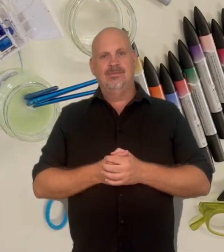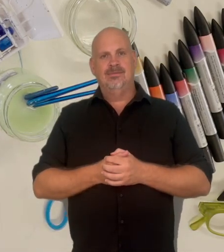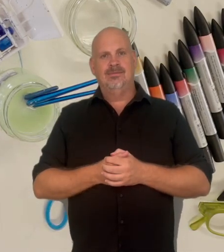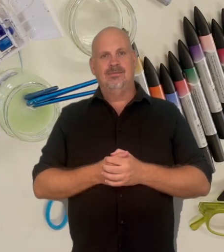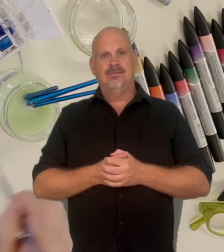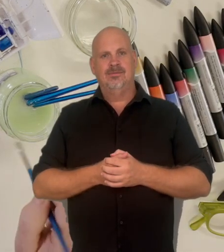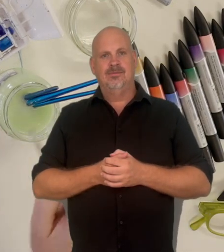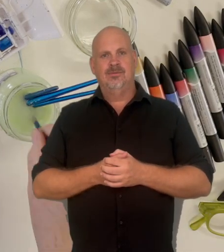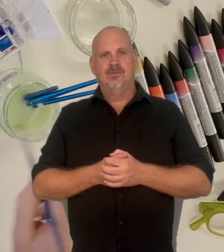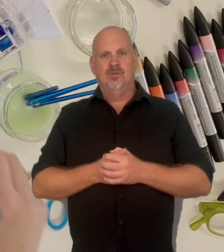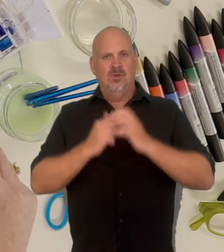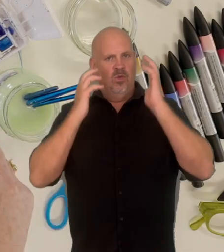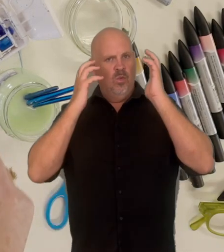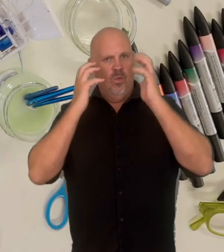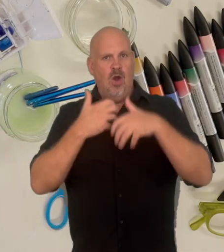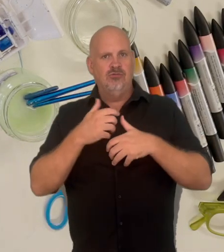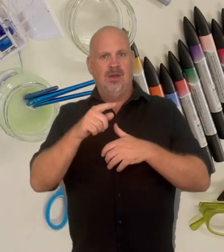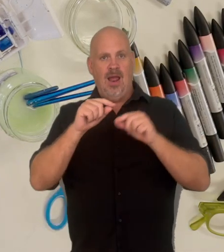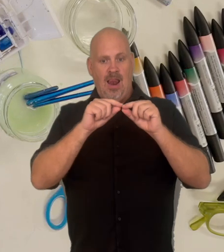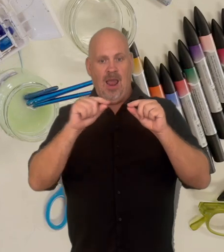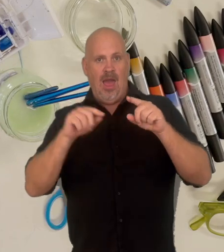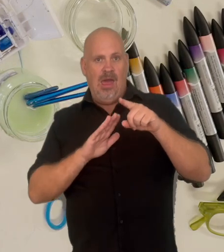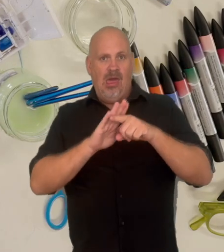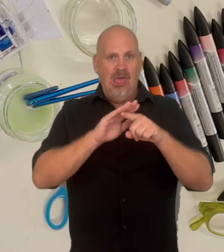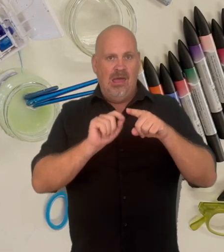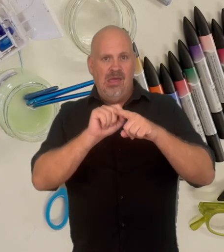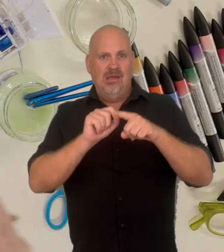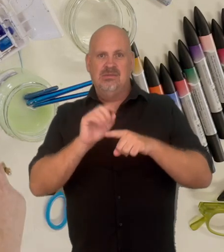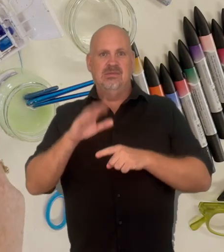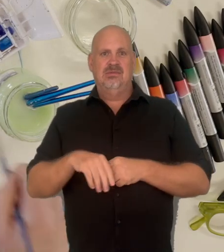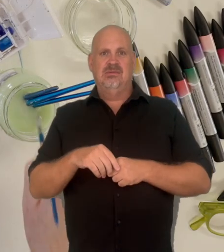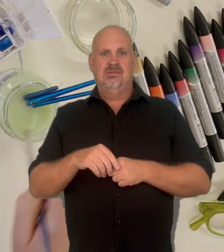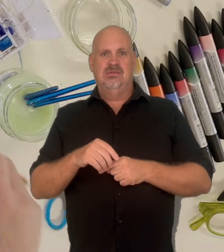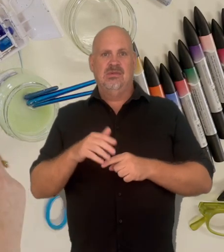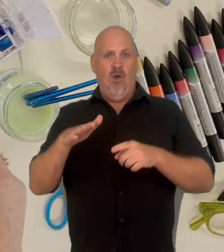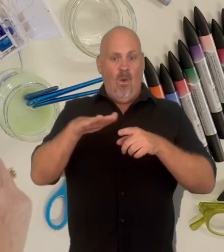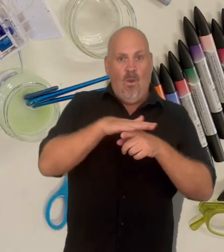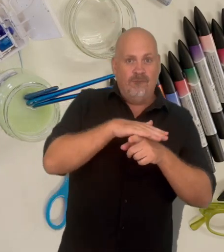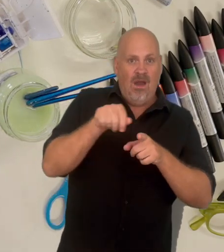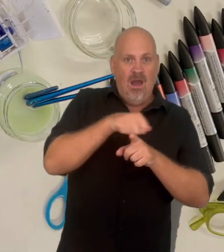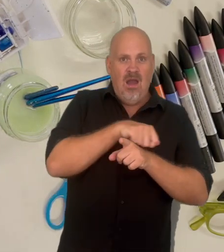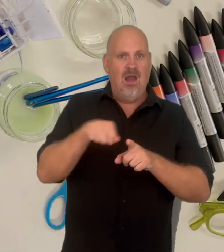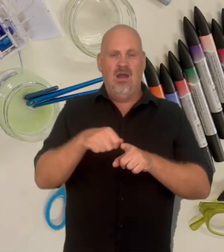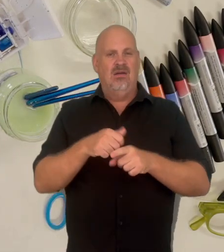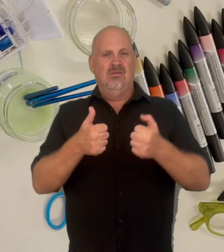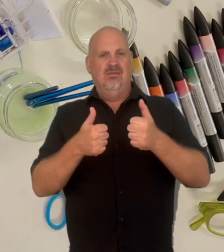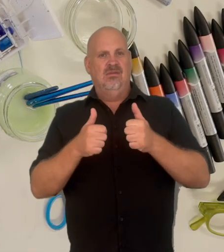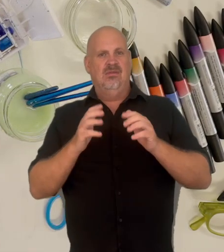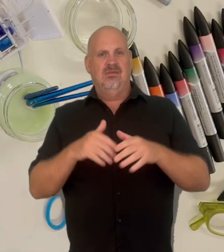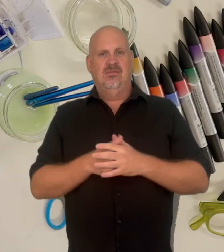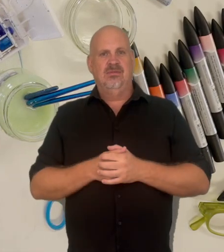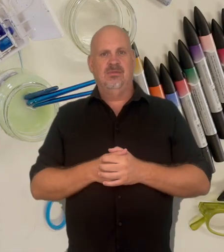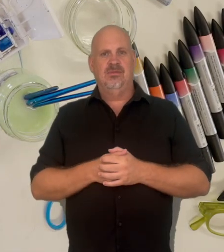And don't worry about hitting the lines, about going over the lines. Some of the most exciting